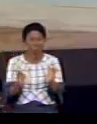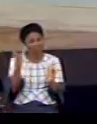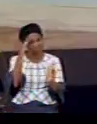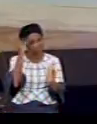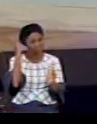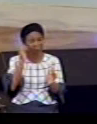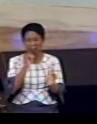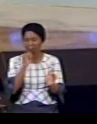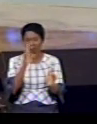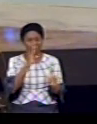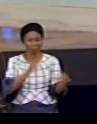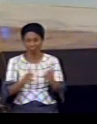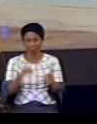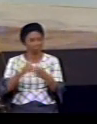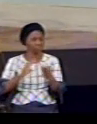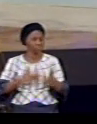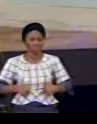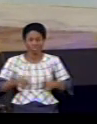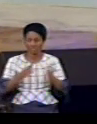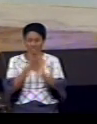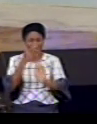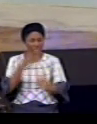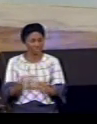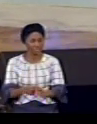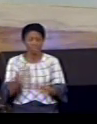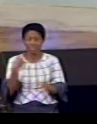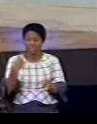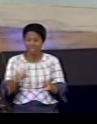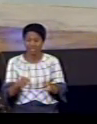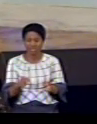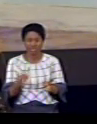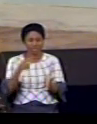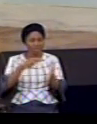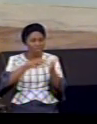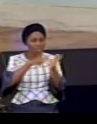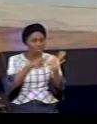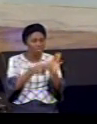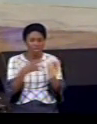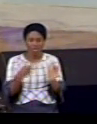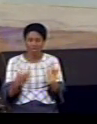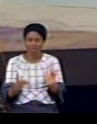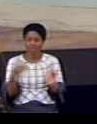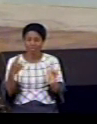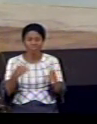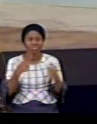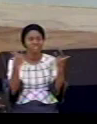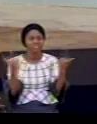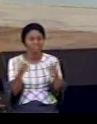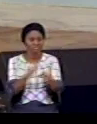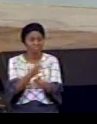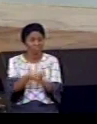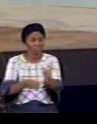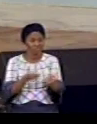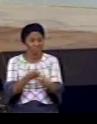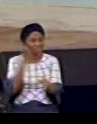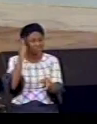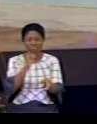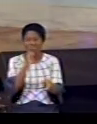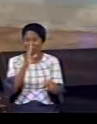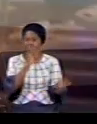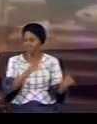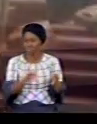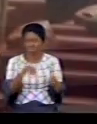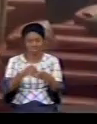be fulfilled in our lives. The purpose of a sinful world will not be fulfilled in our